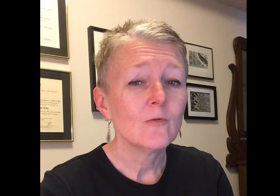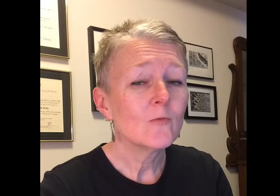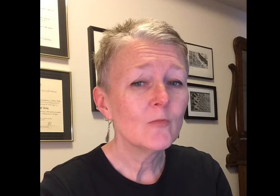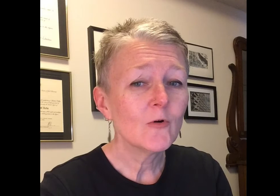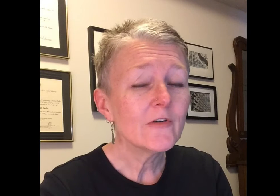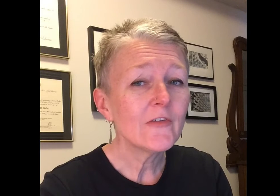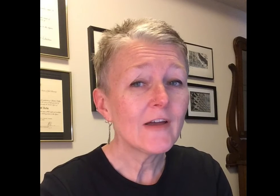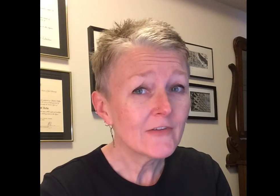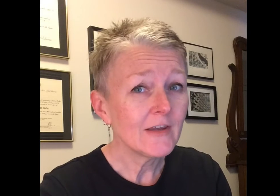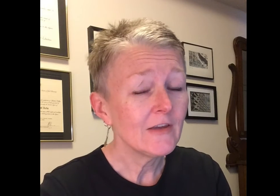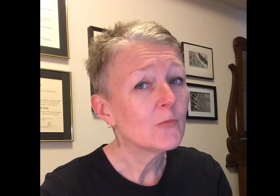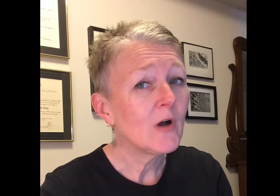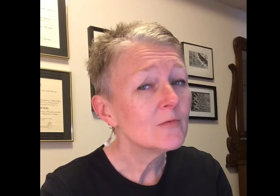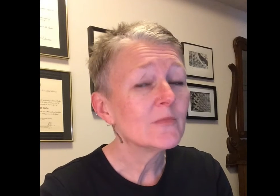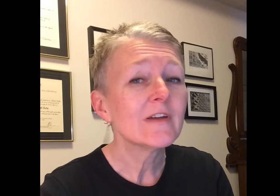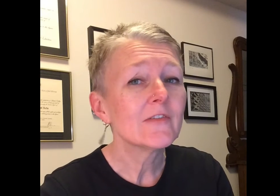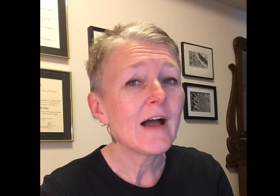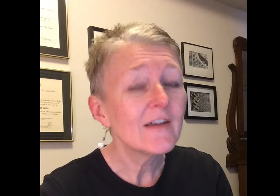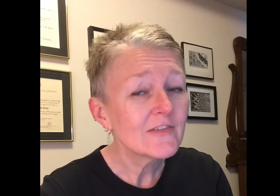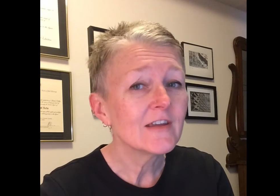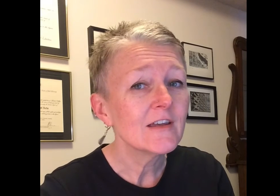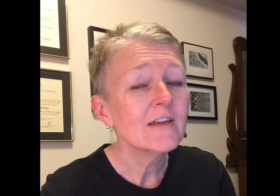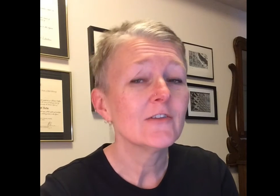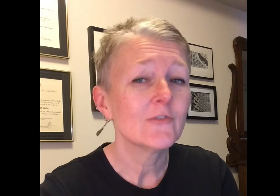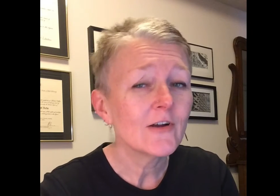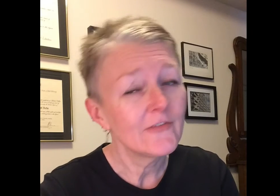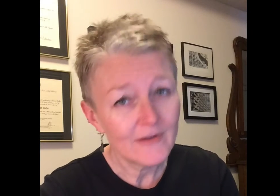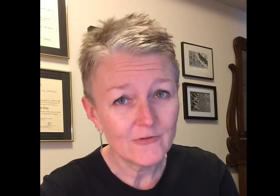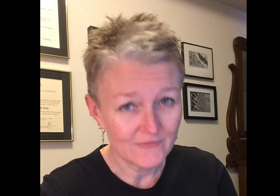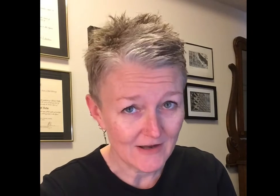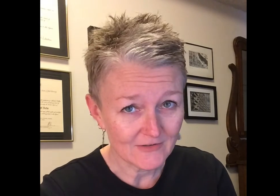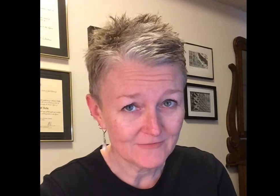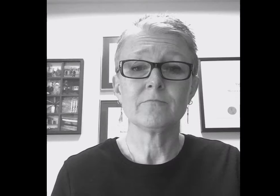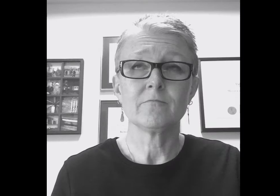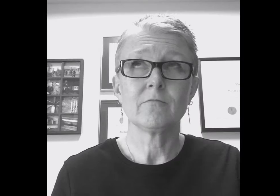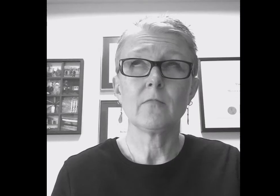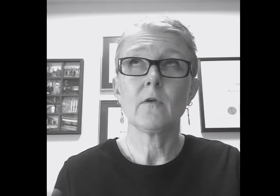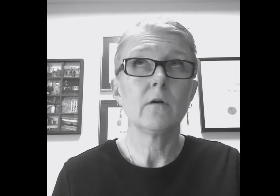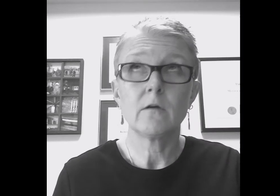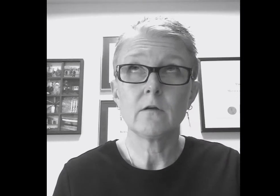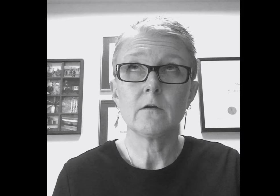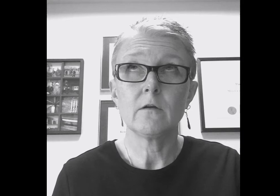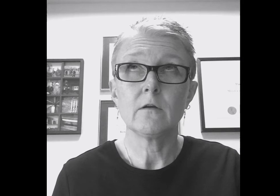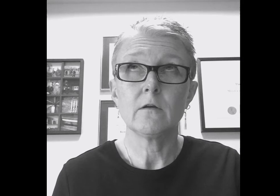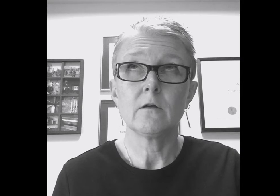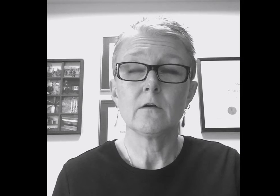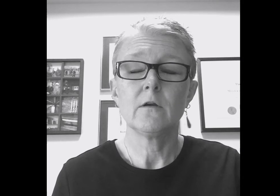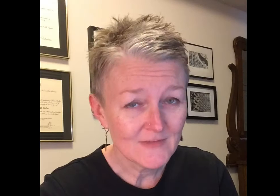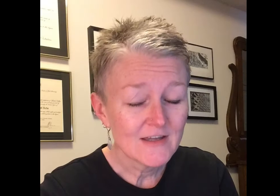Now, reporters asking is a problem because asking is not a sound effect.